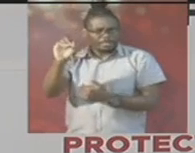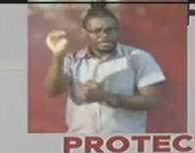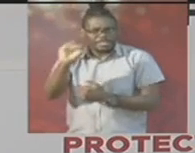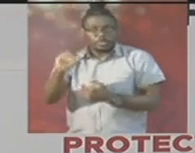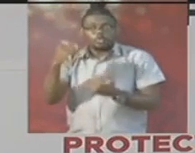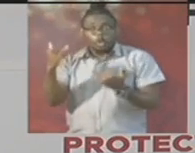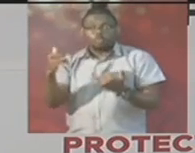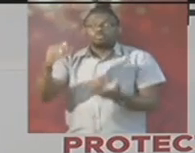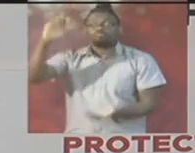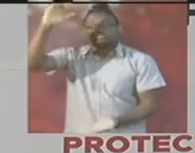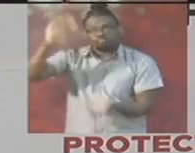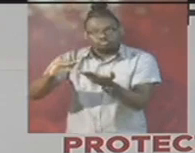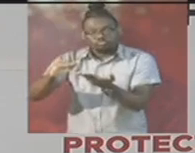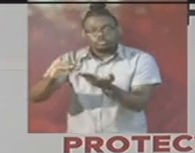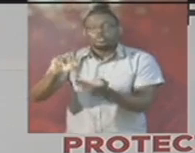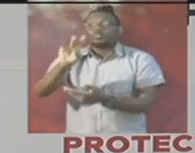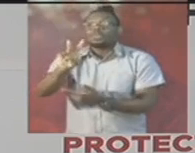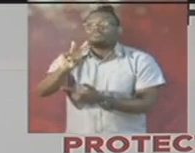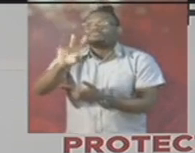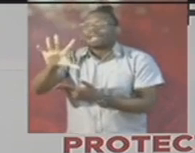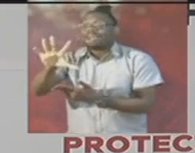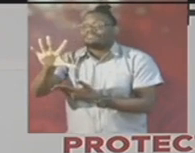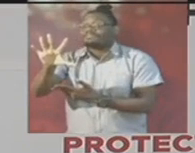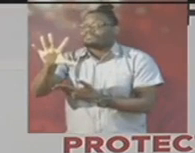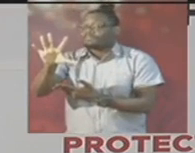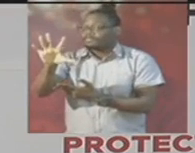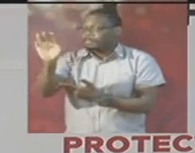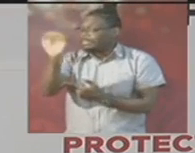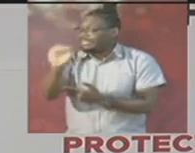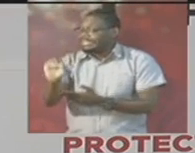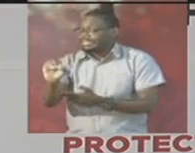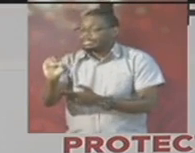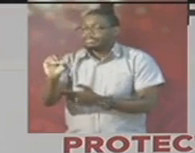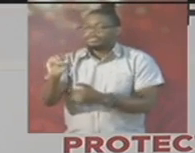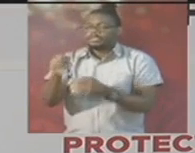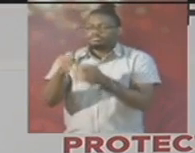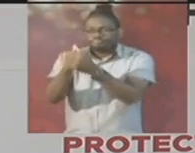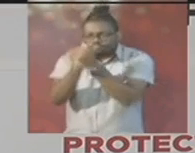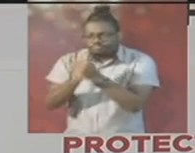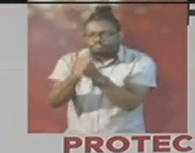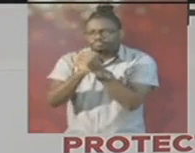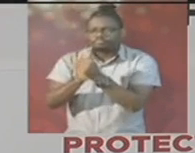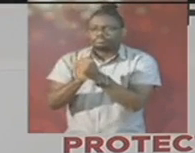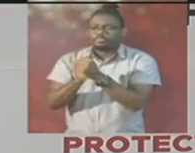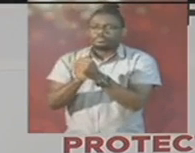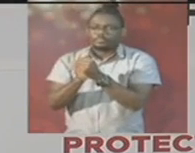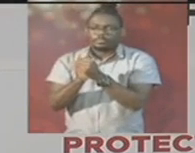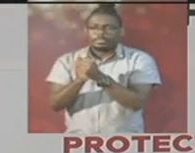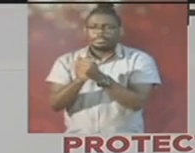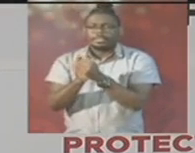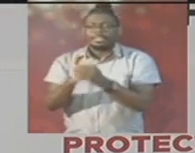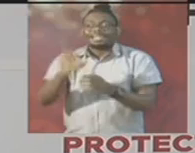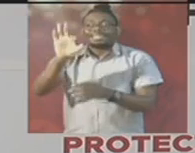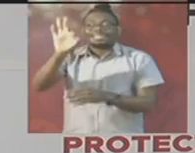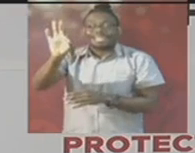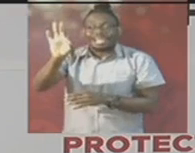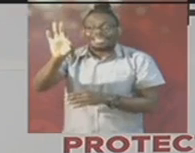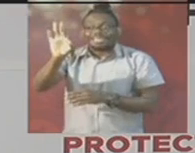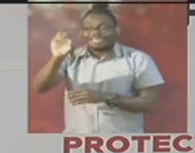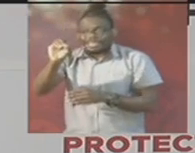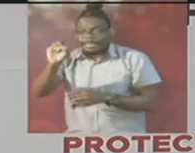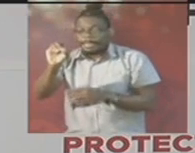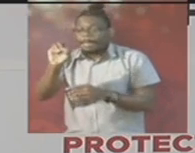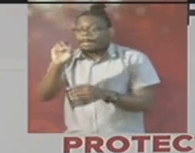capacity. Services, prayers will still be at 90 minutes. The only thing we